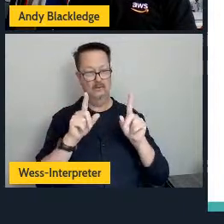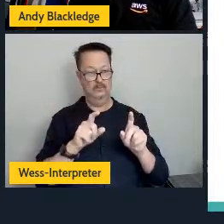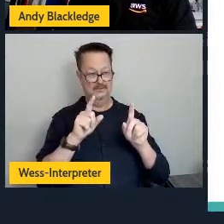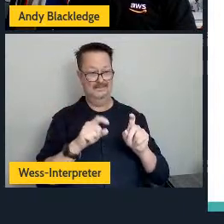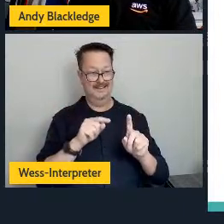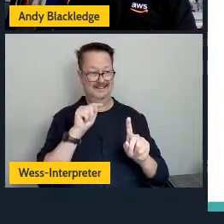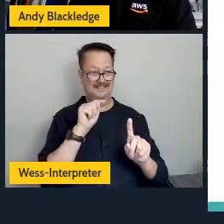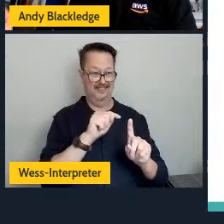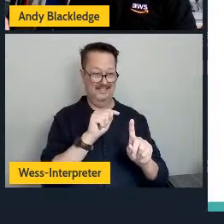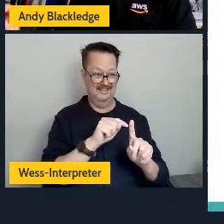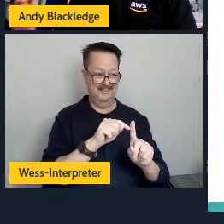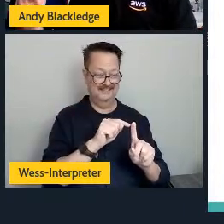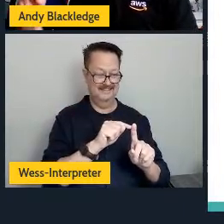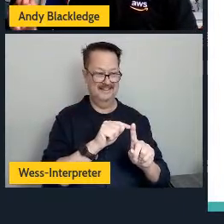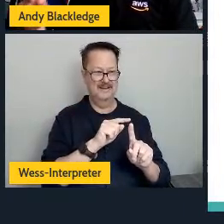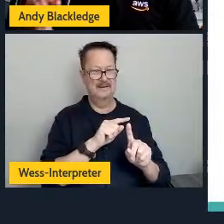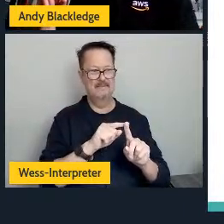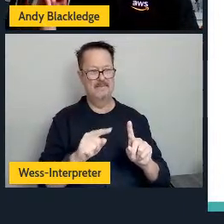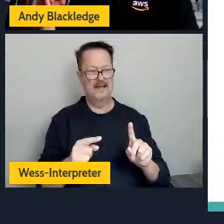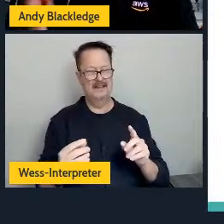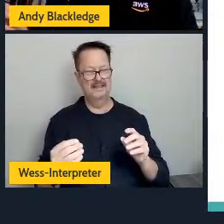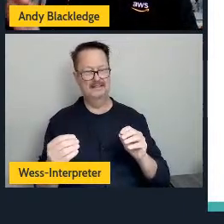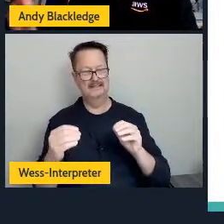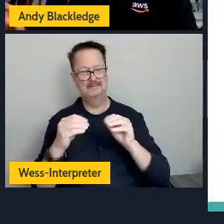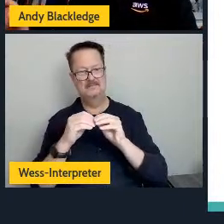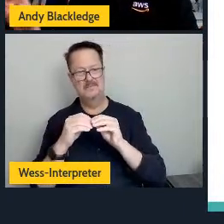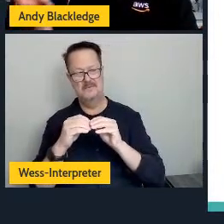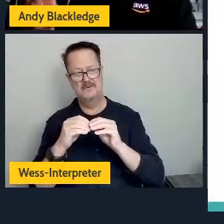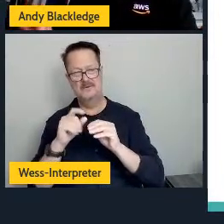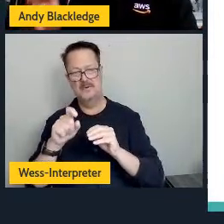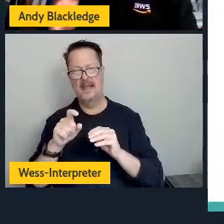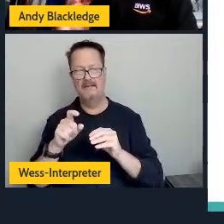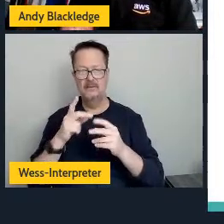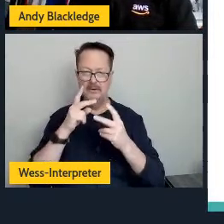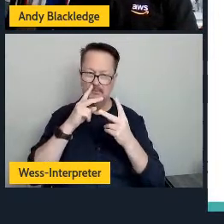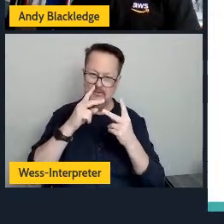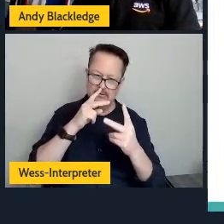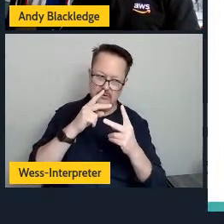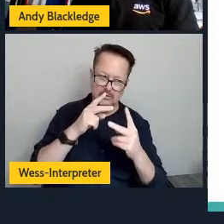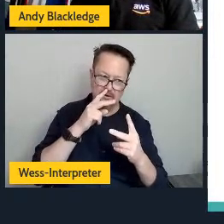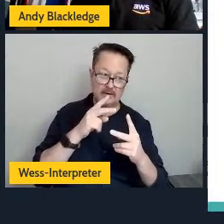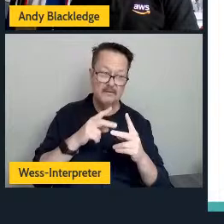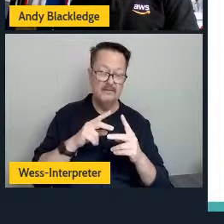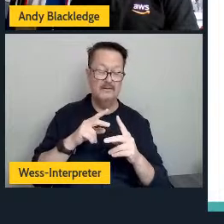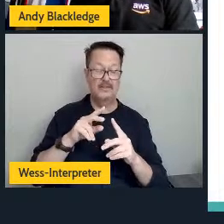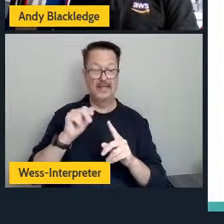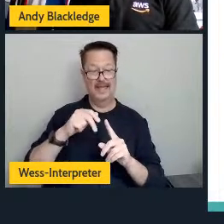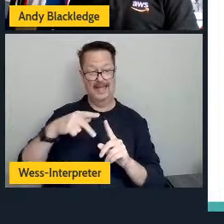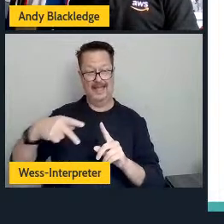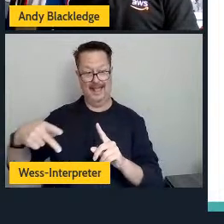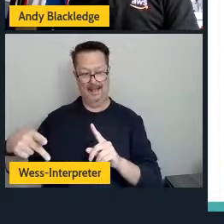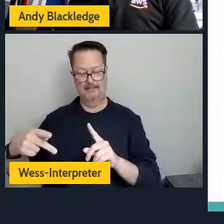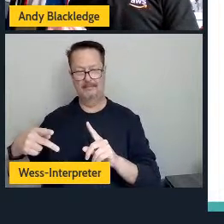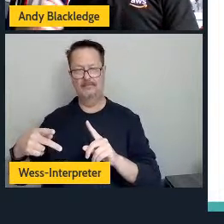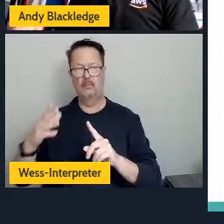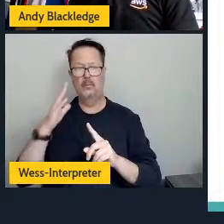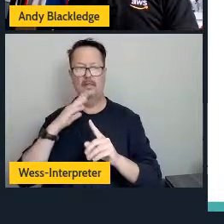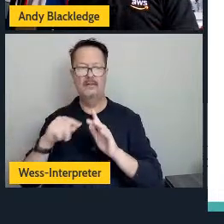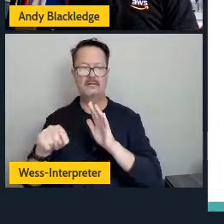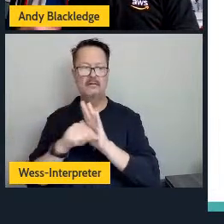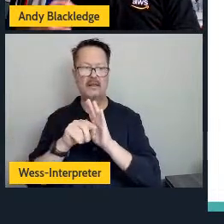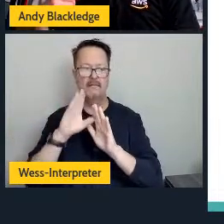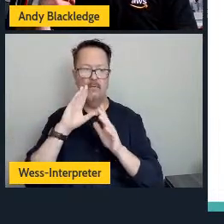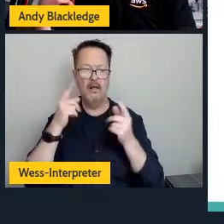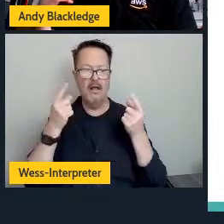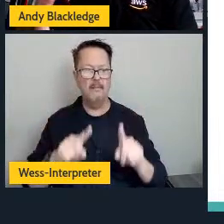this, but it's more you have to observe the side effect of your application. So what do you